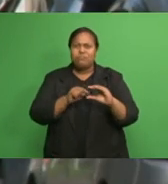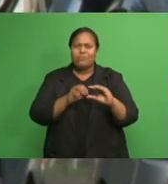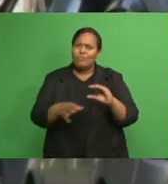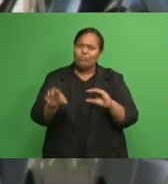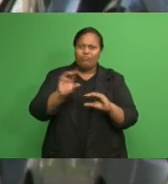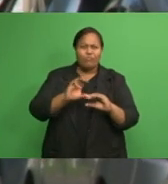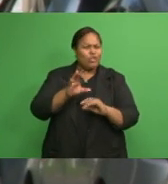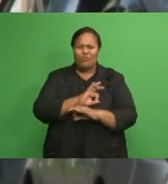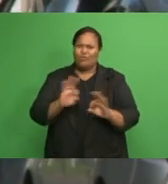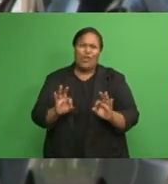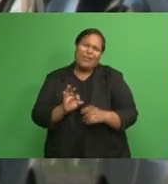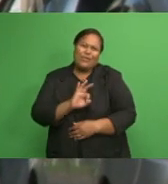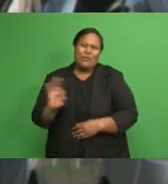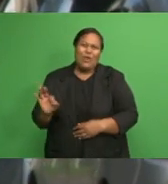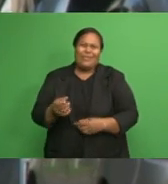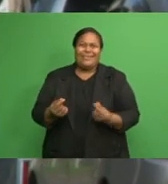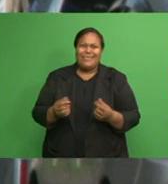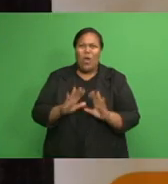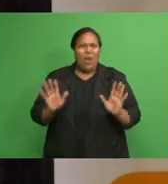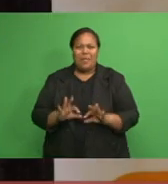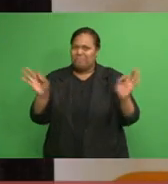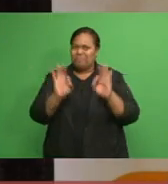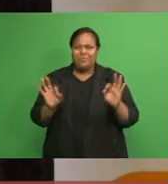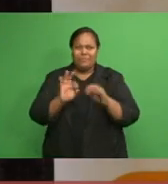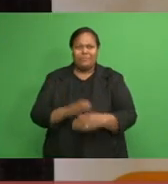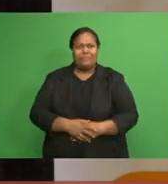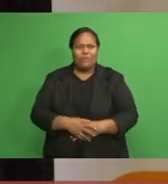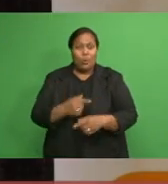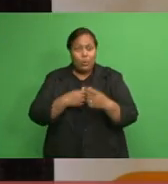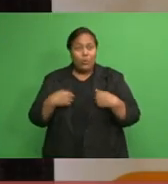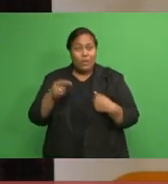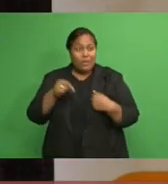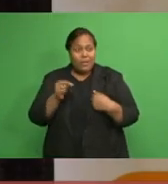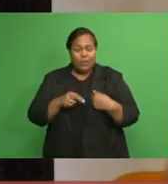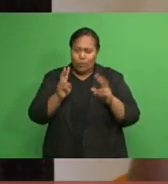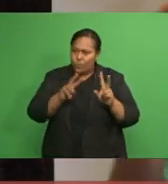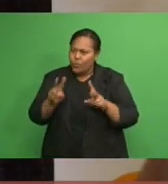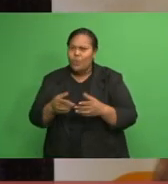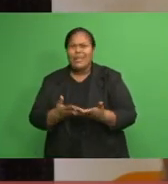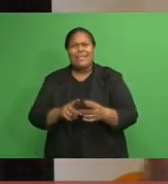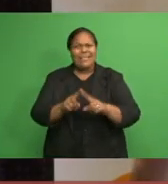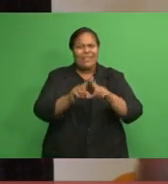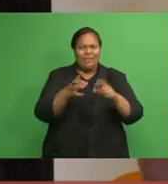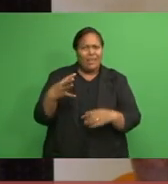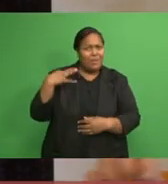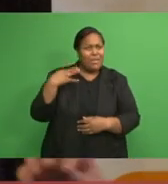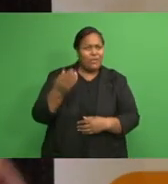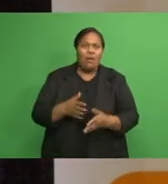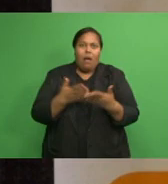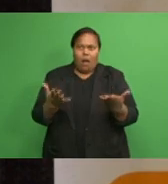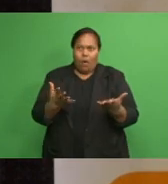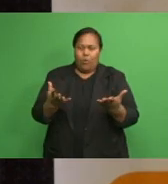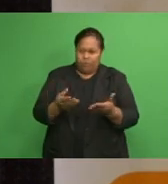holiday. If you also look at commercial bank lending rate in Fiji and compared with 100 developing countries, our interest rates in Fiji